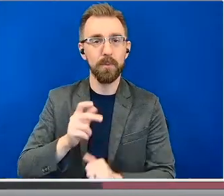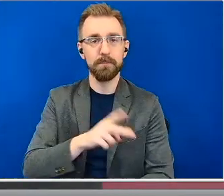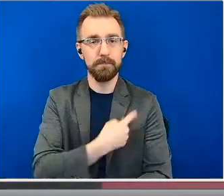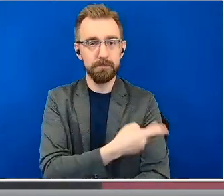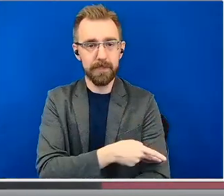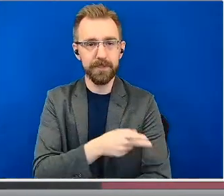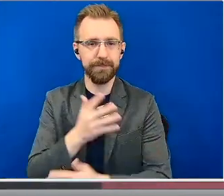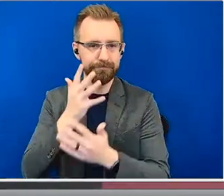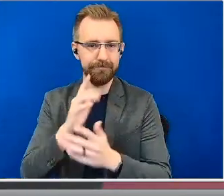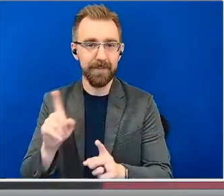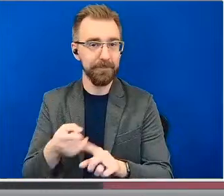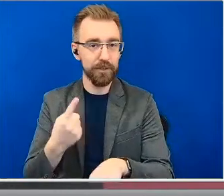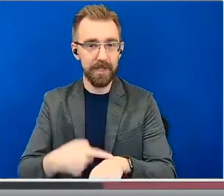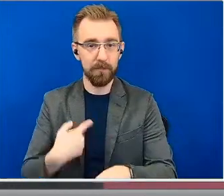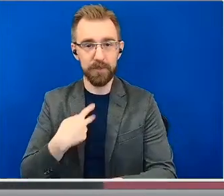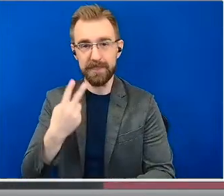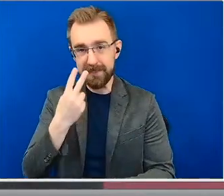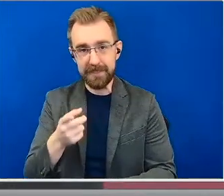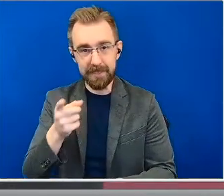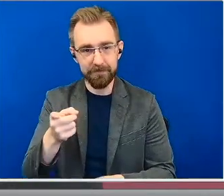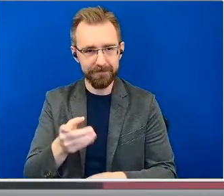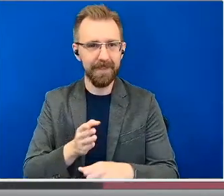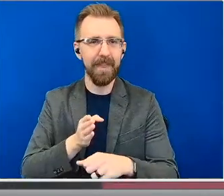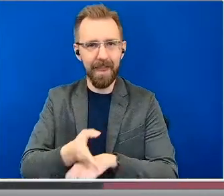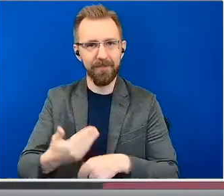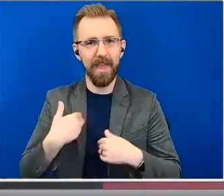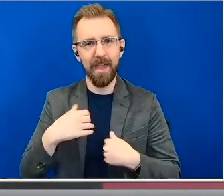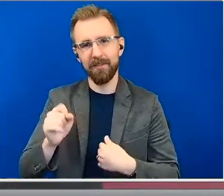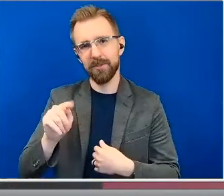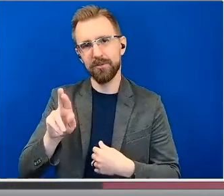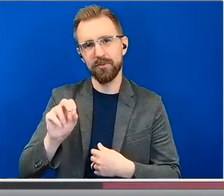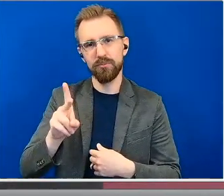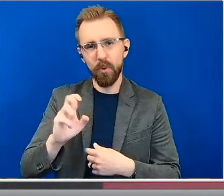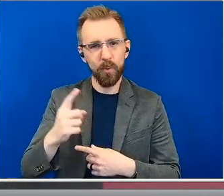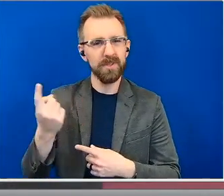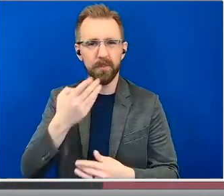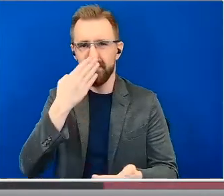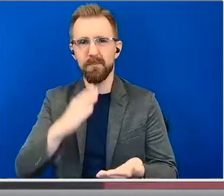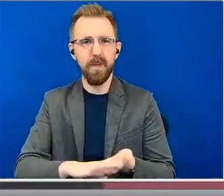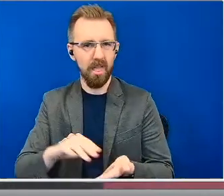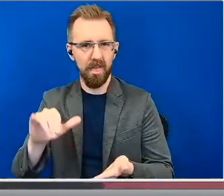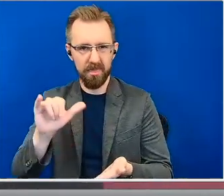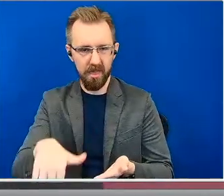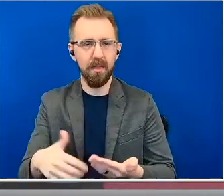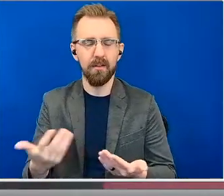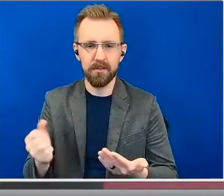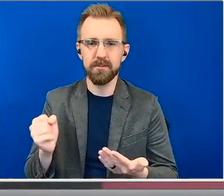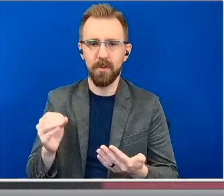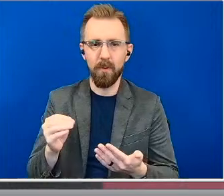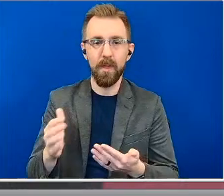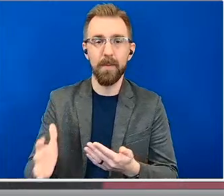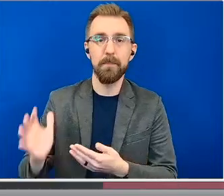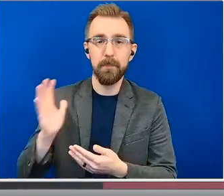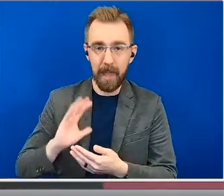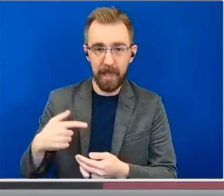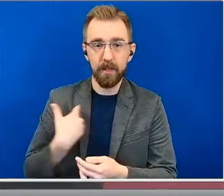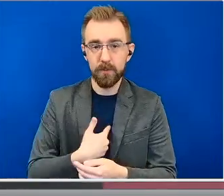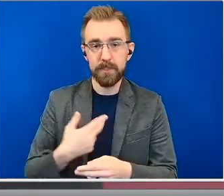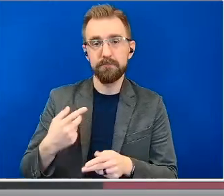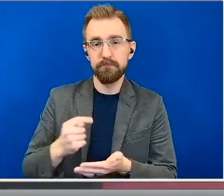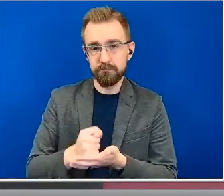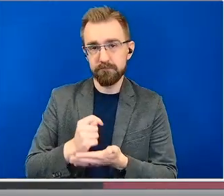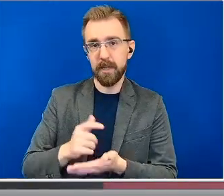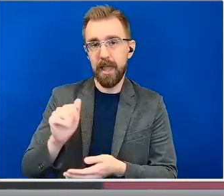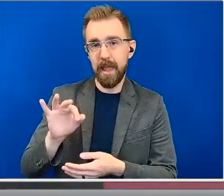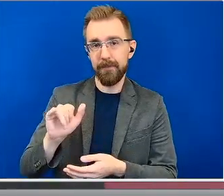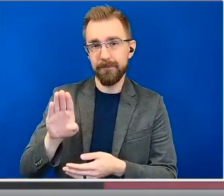them is after they have a stroke or something bad like that. Right. So, in the past, we used to treat atrial fibrillation with medications just